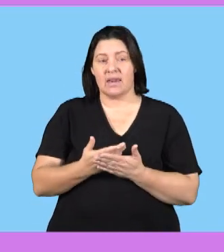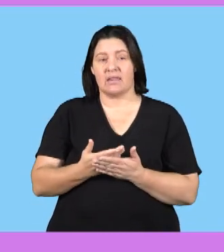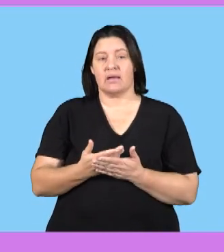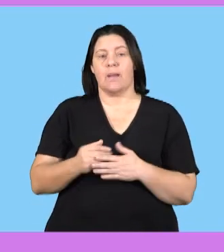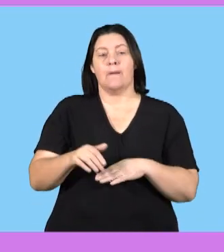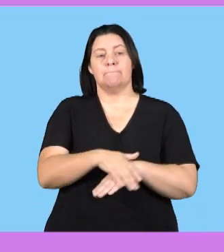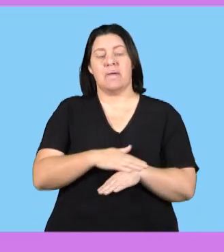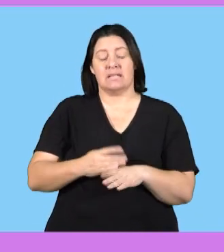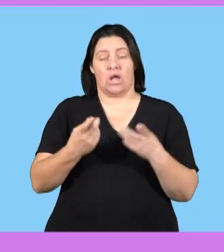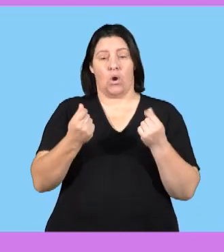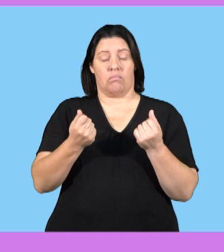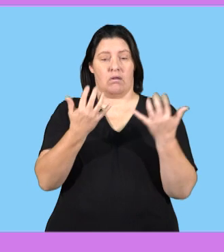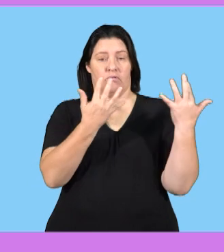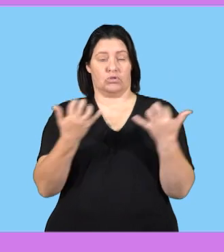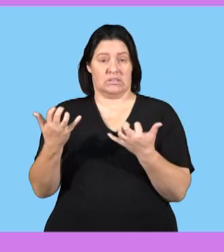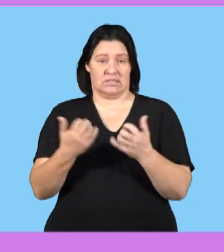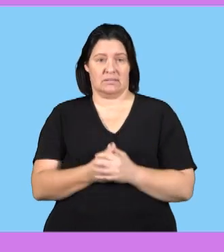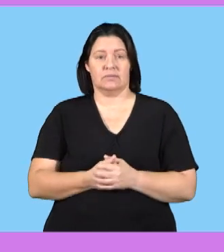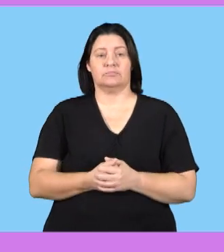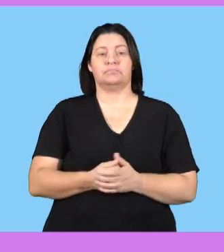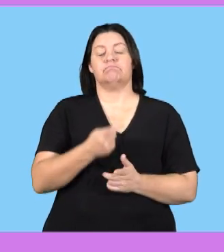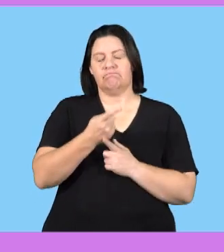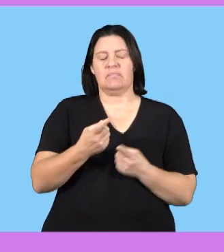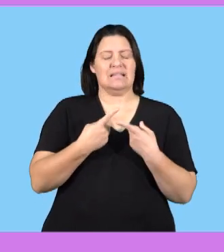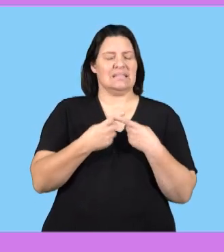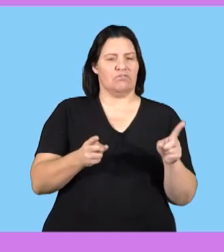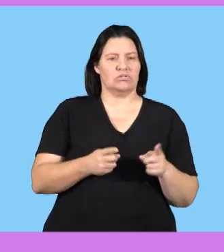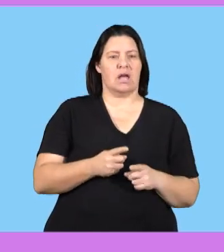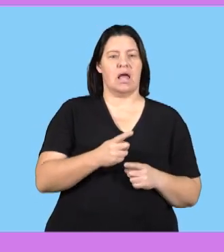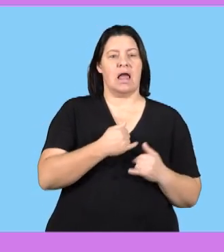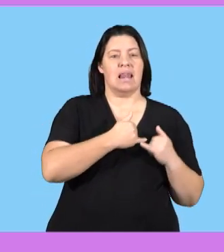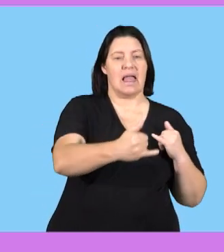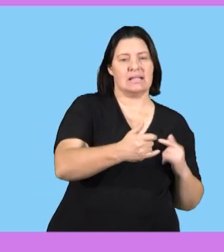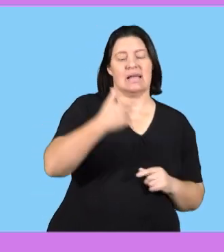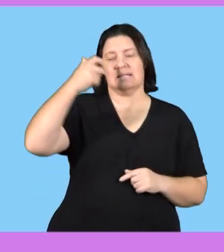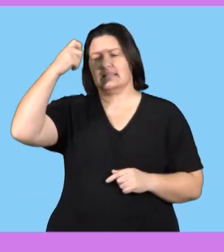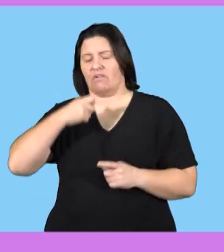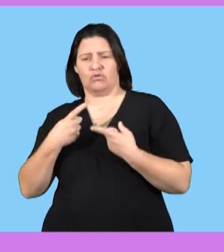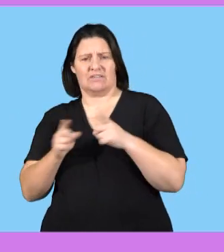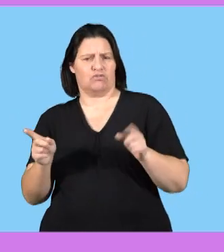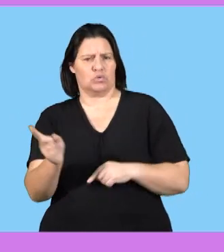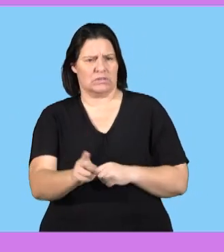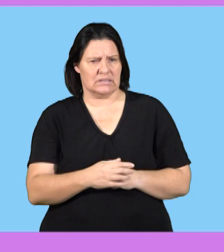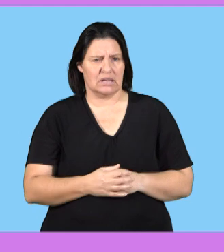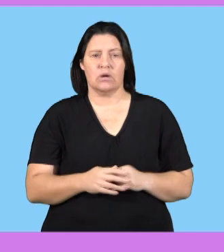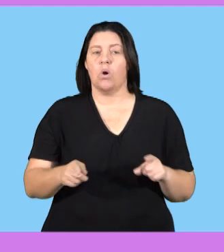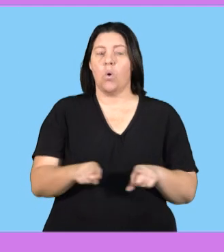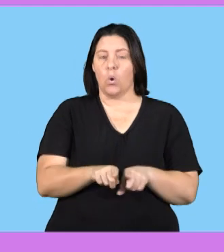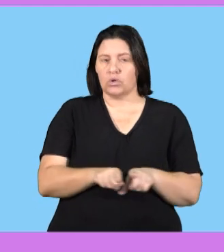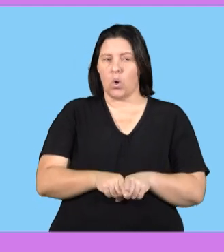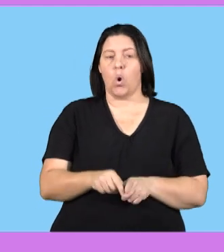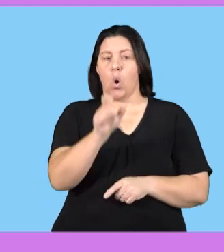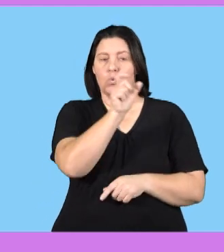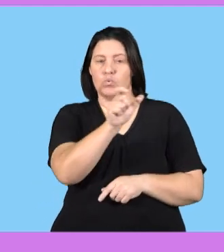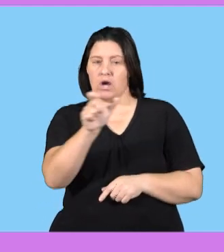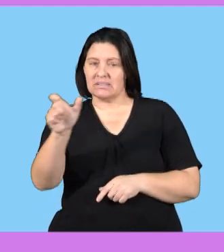to do basic cost calculation. You must know the difference between landline and cell phone, for example. And also, you must